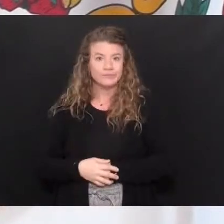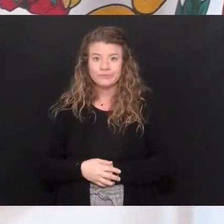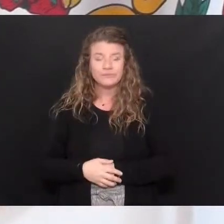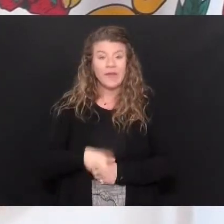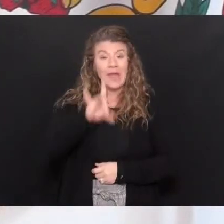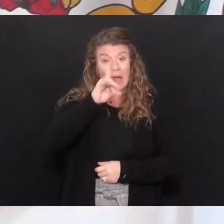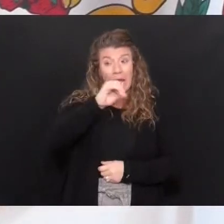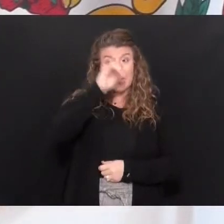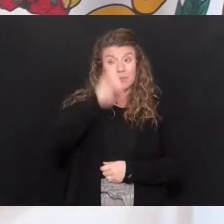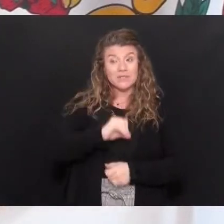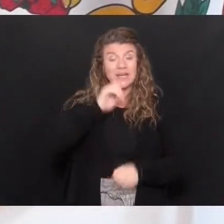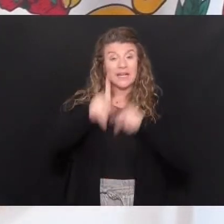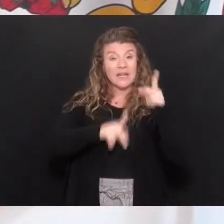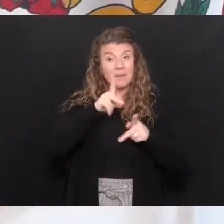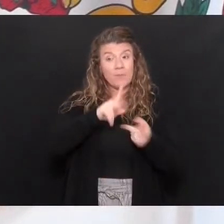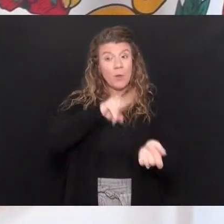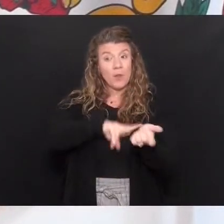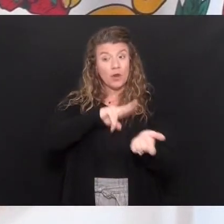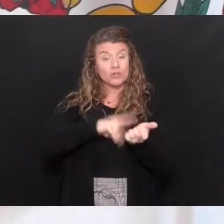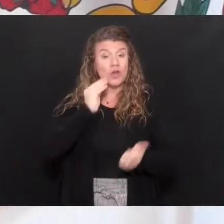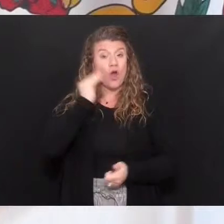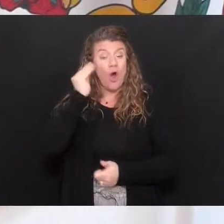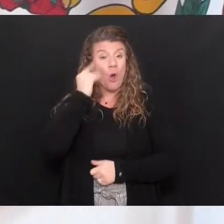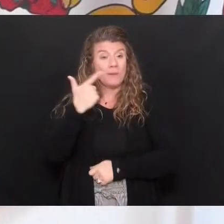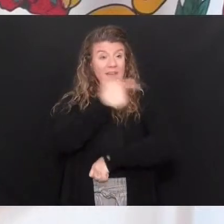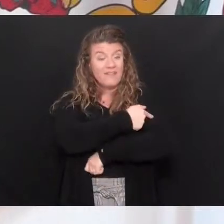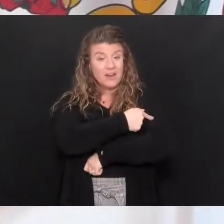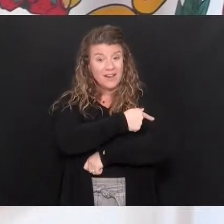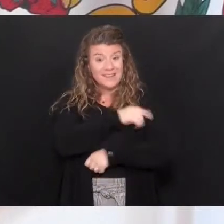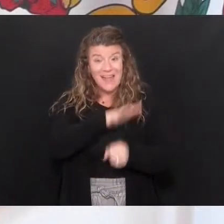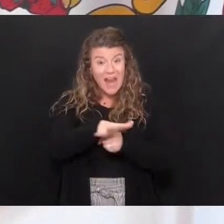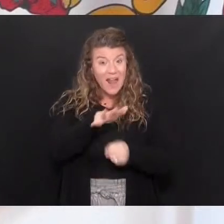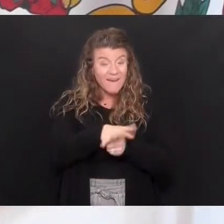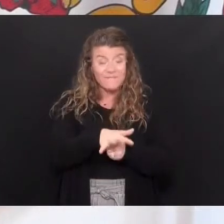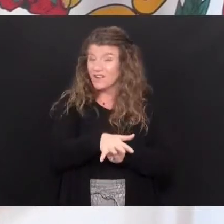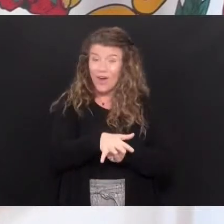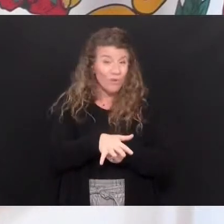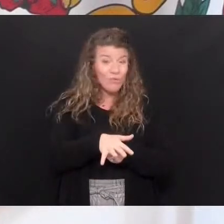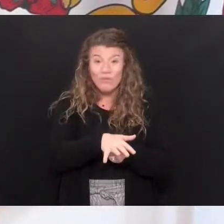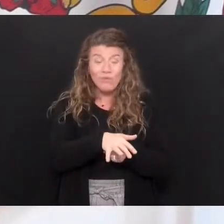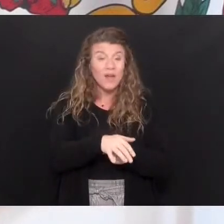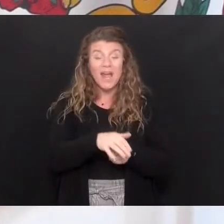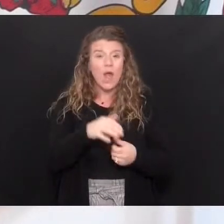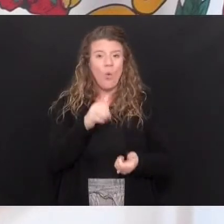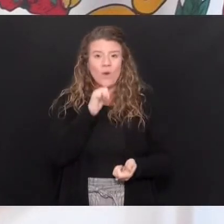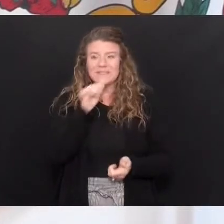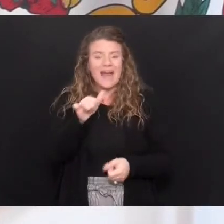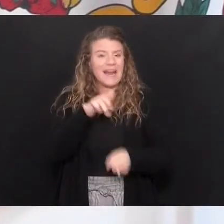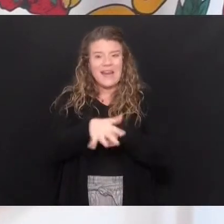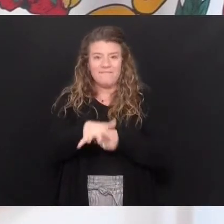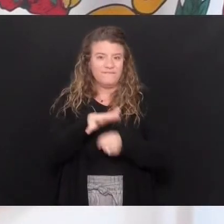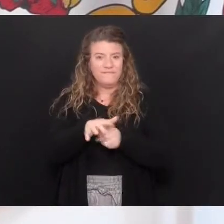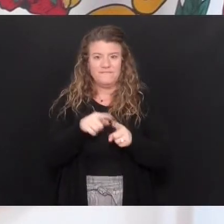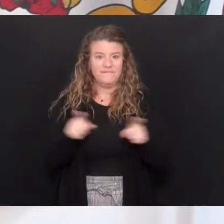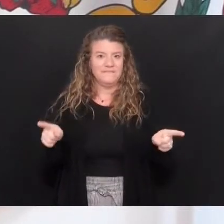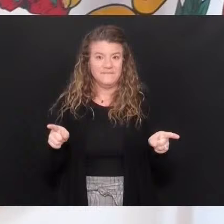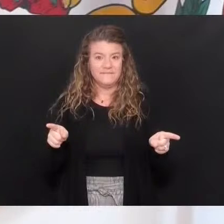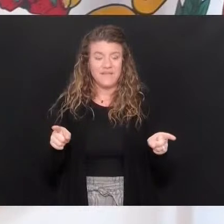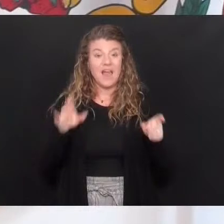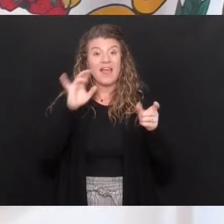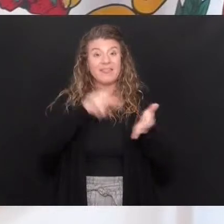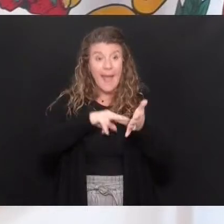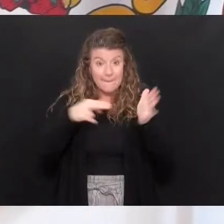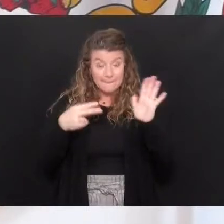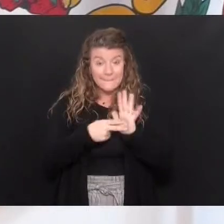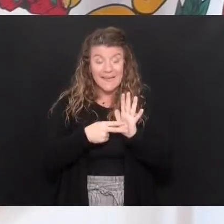80% of the people that are in our nursing homes taking the vaccine. We couldn't stand those things. And